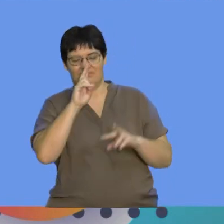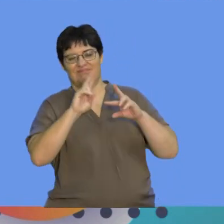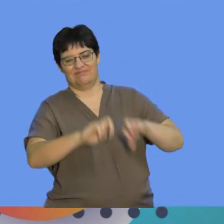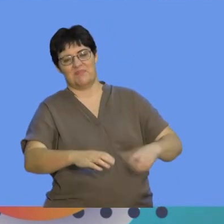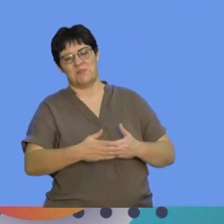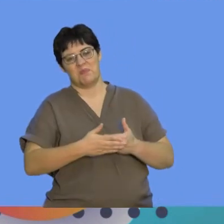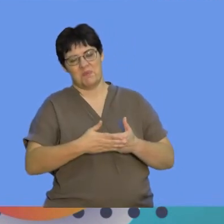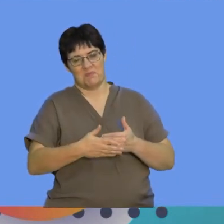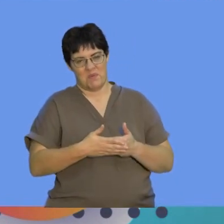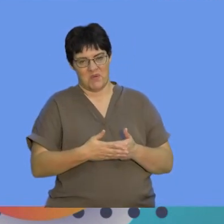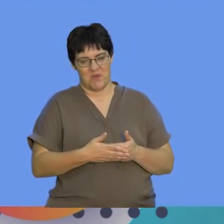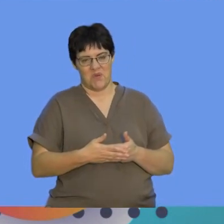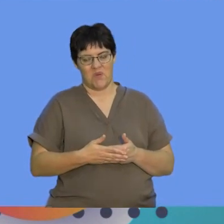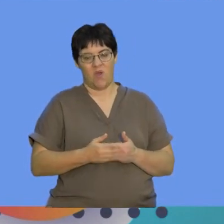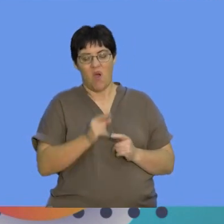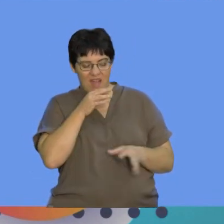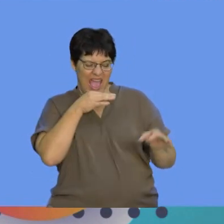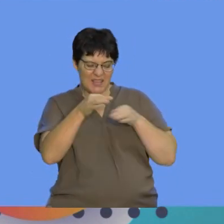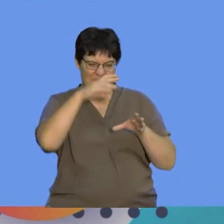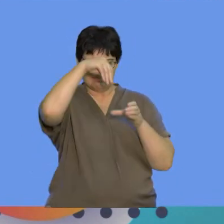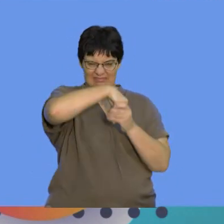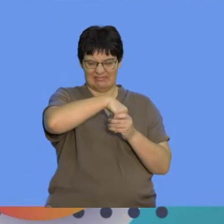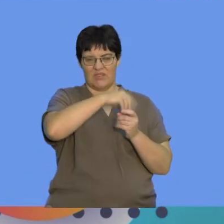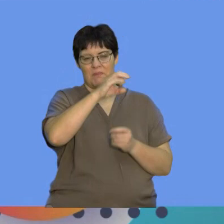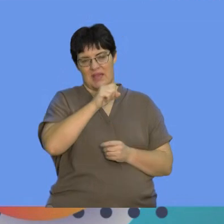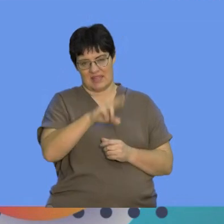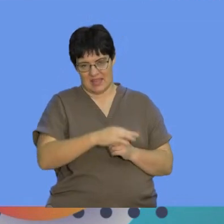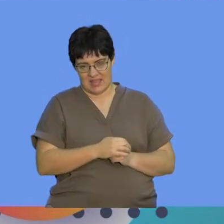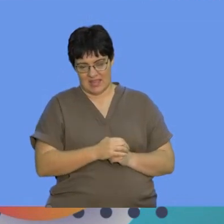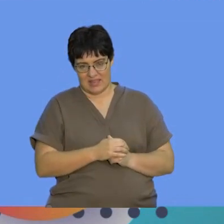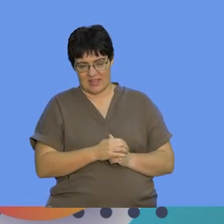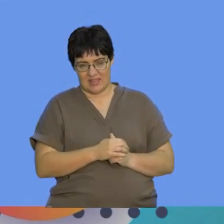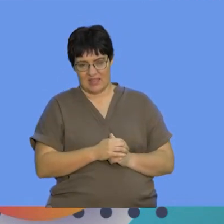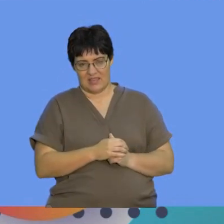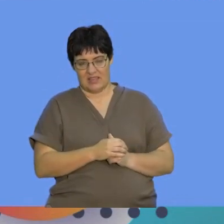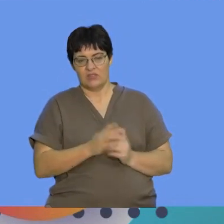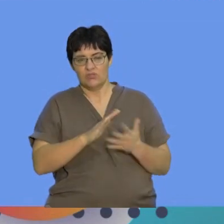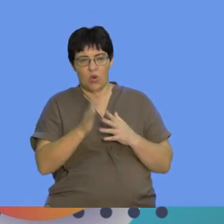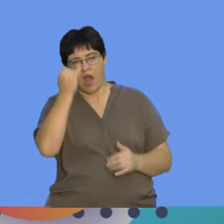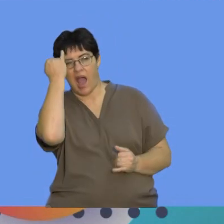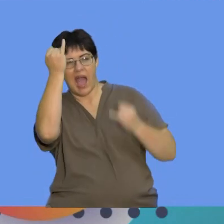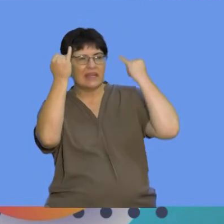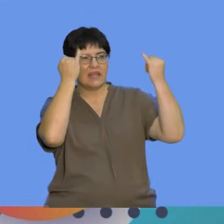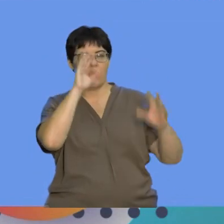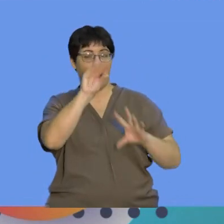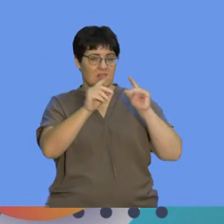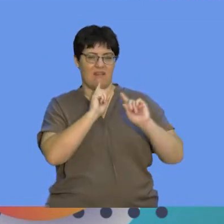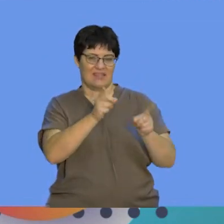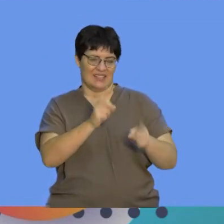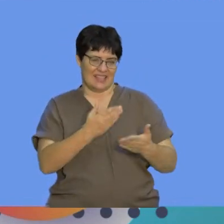of classification and, the thinking of in terms of the, the big ideas that we ask. For now, let's take a short breather.